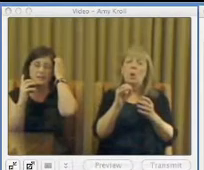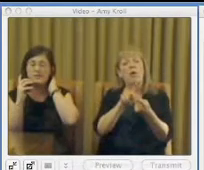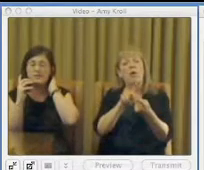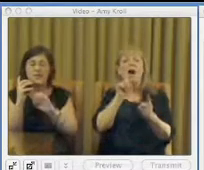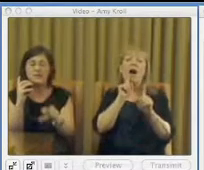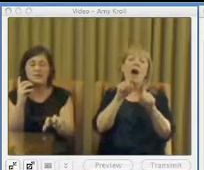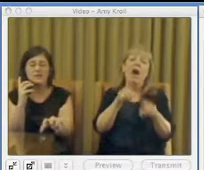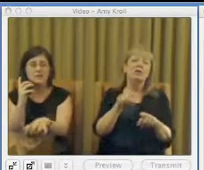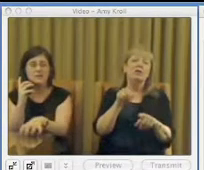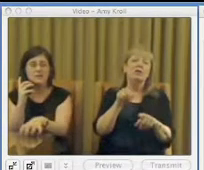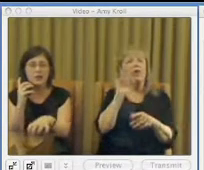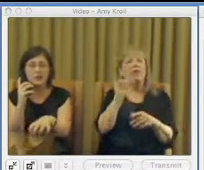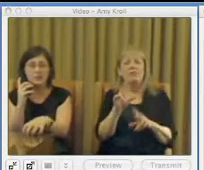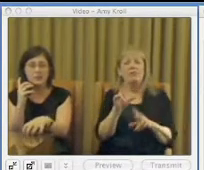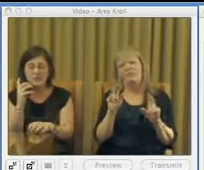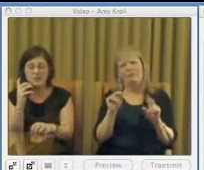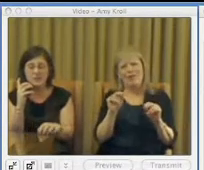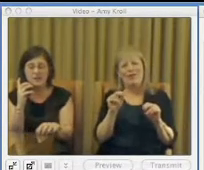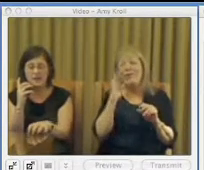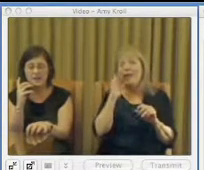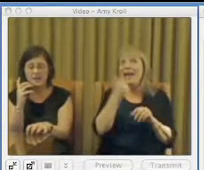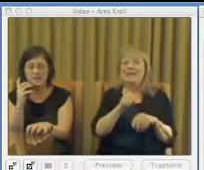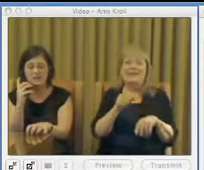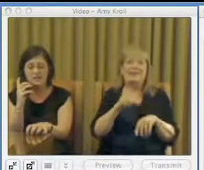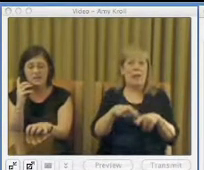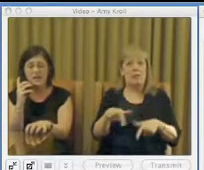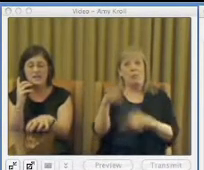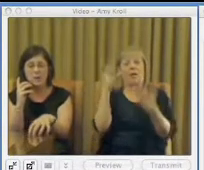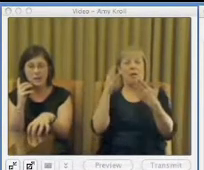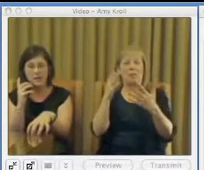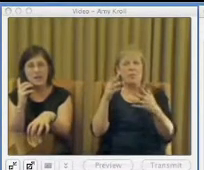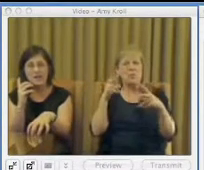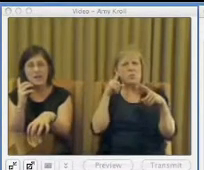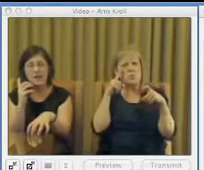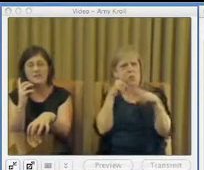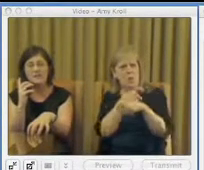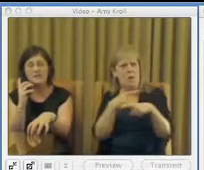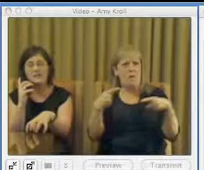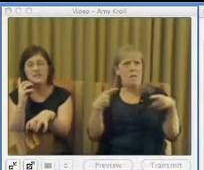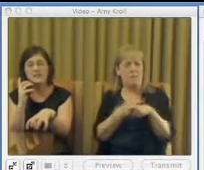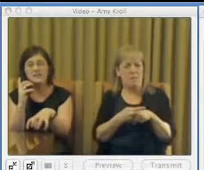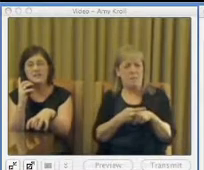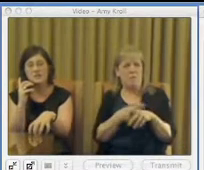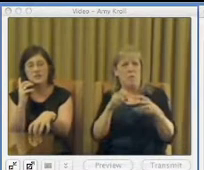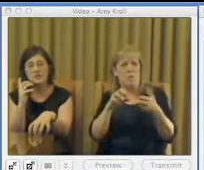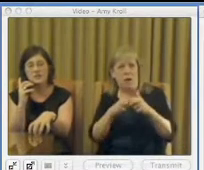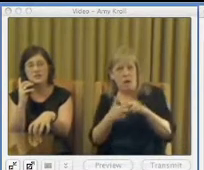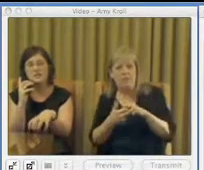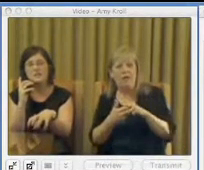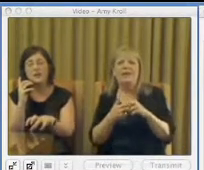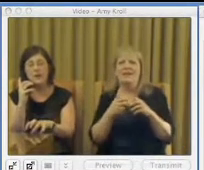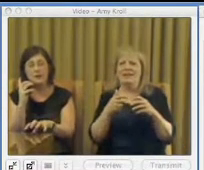and white answer to this. It's, you know, like with any kind of dilemma that we discuss like that, I think that it's complex and we